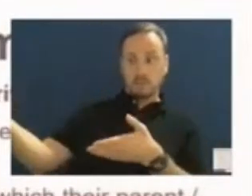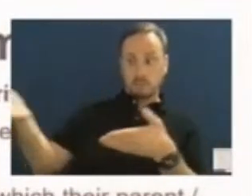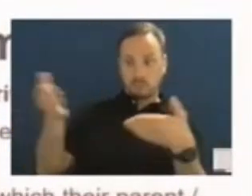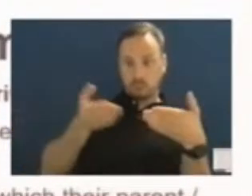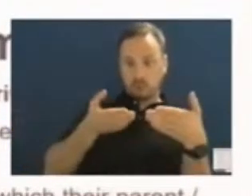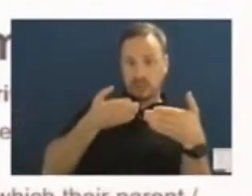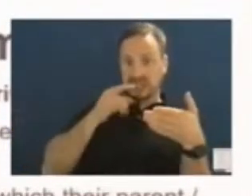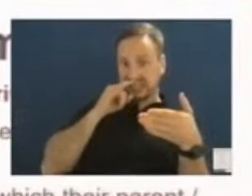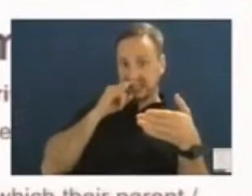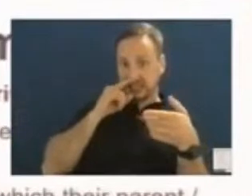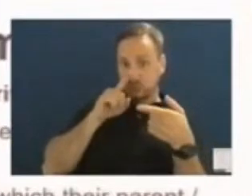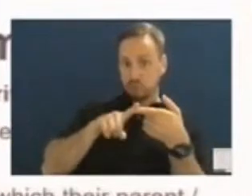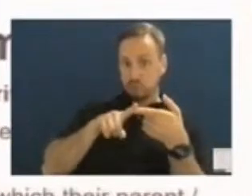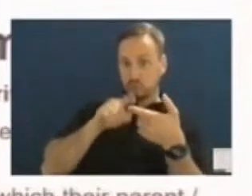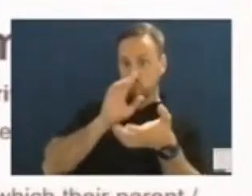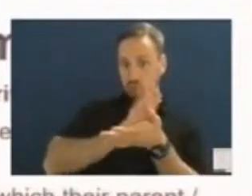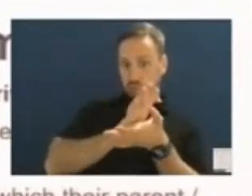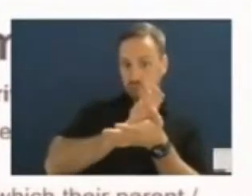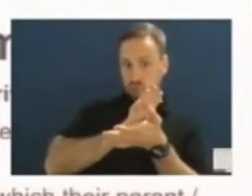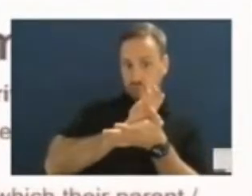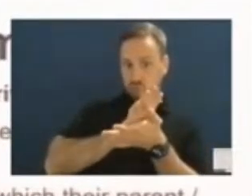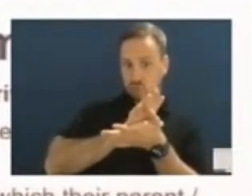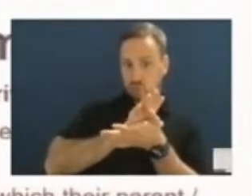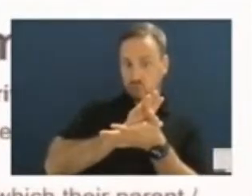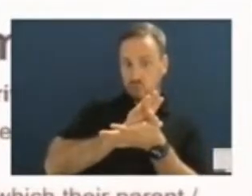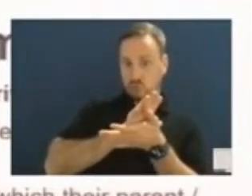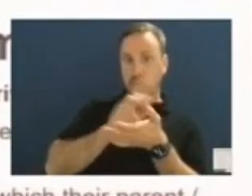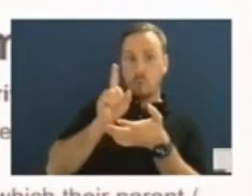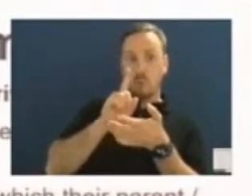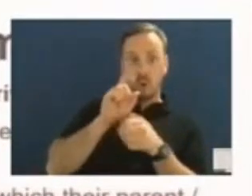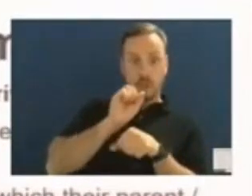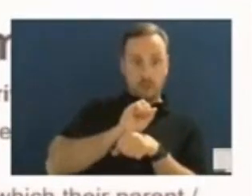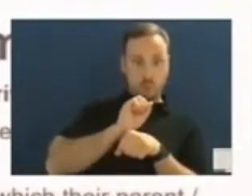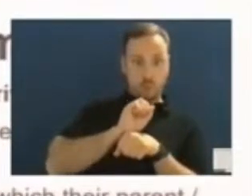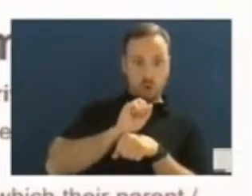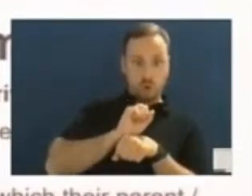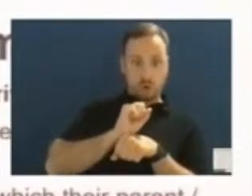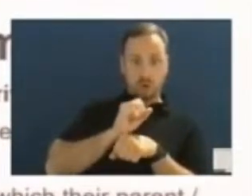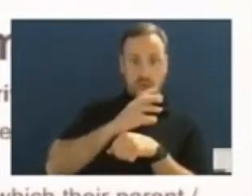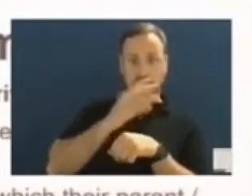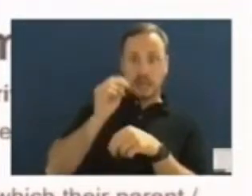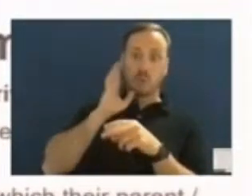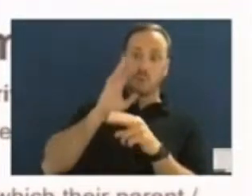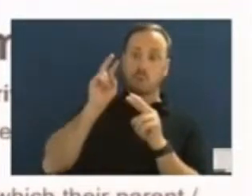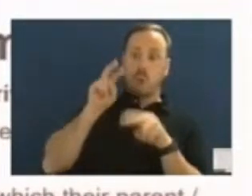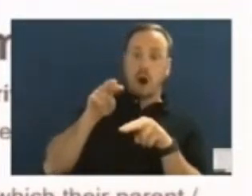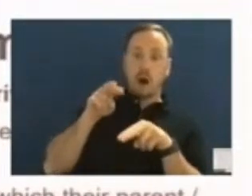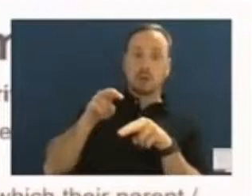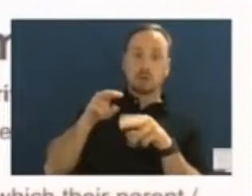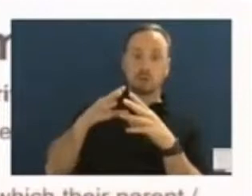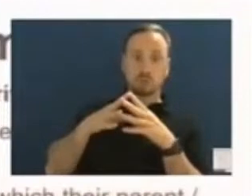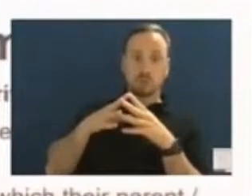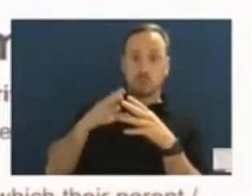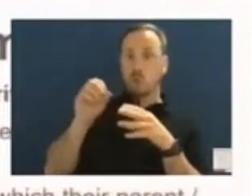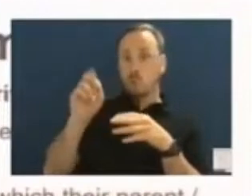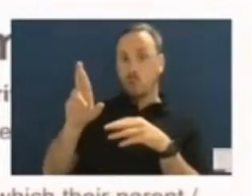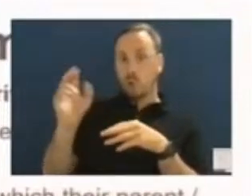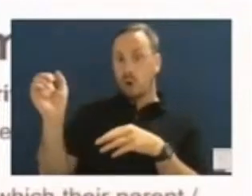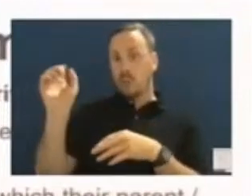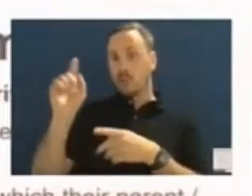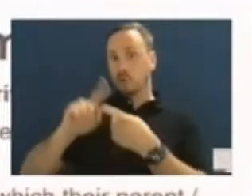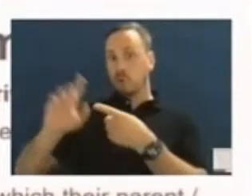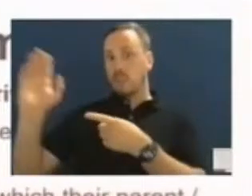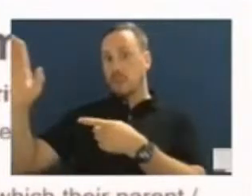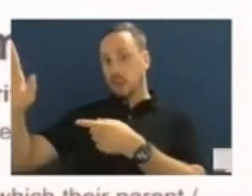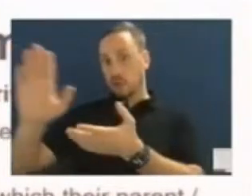take their students to the school at which they work, provided the grade span is the same. So in other words, if a school-based staff member has a middle school